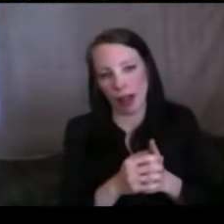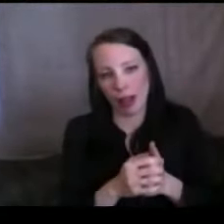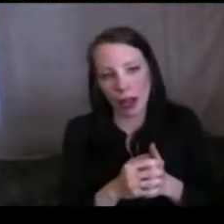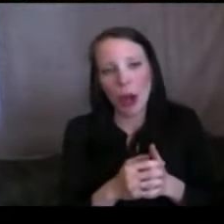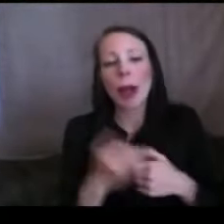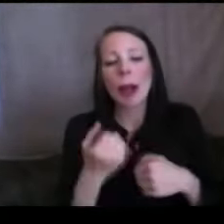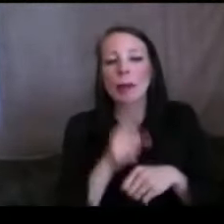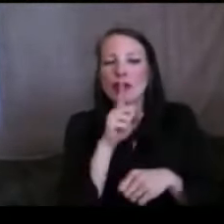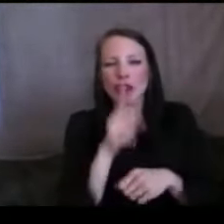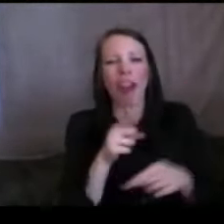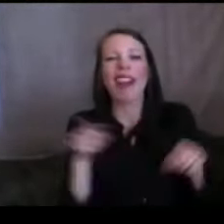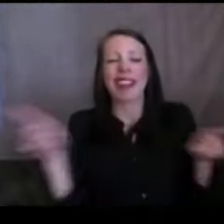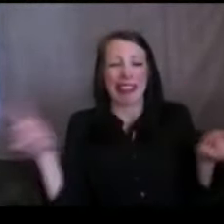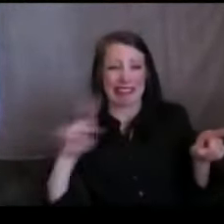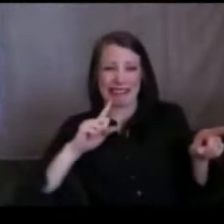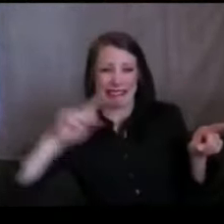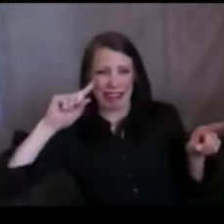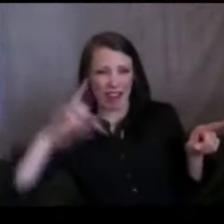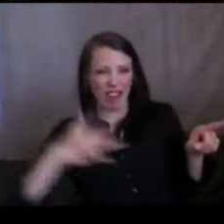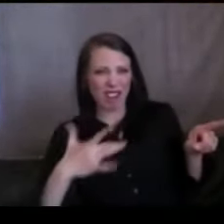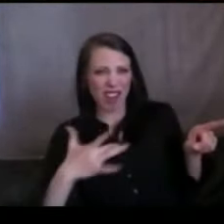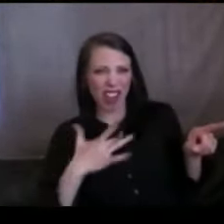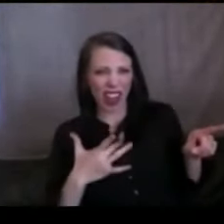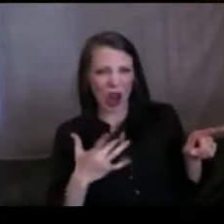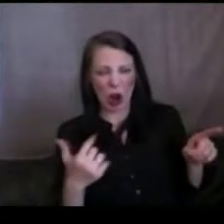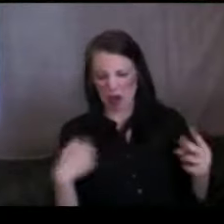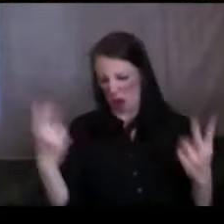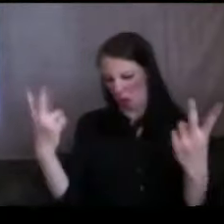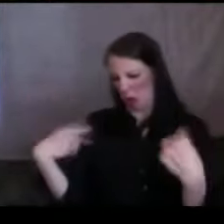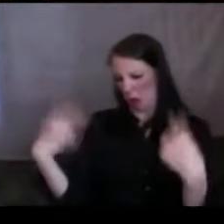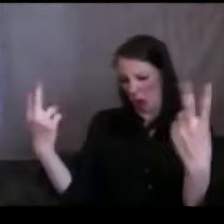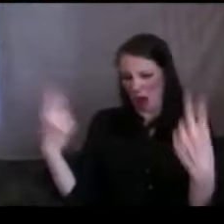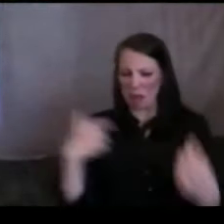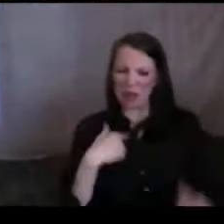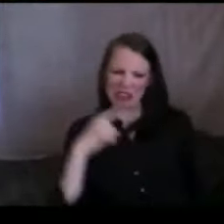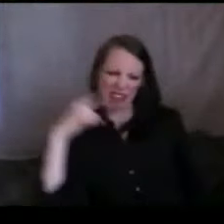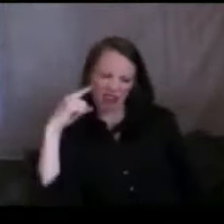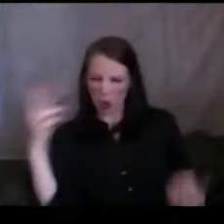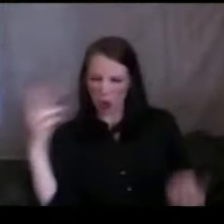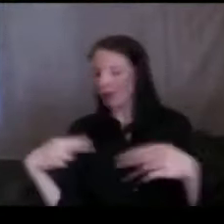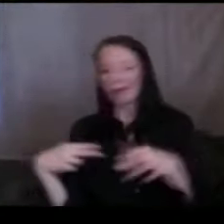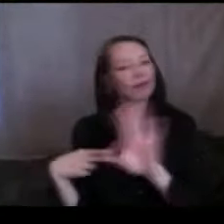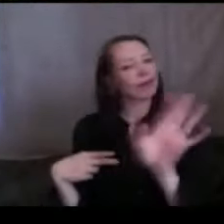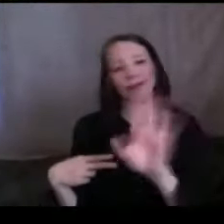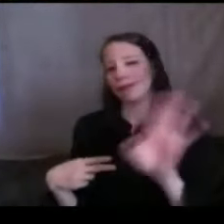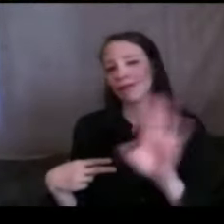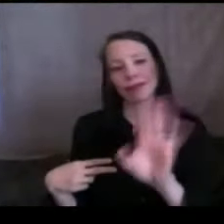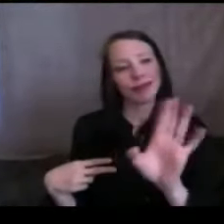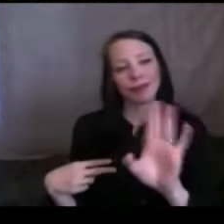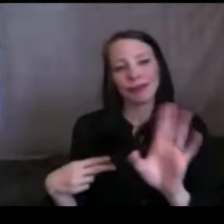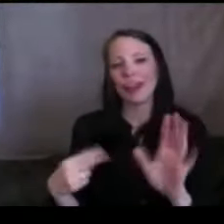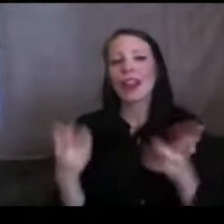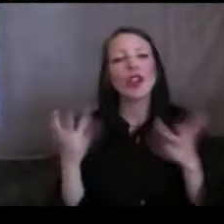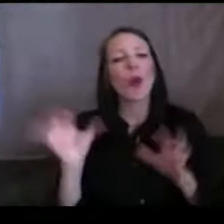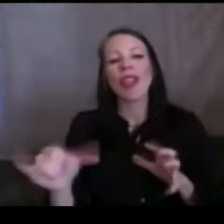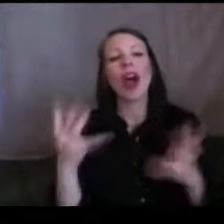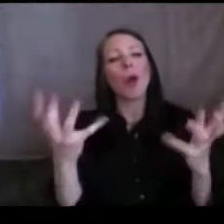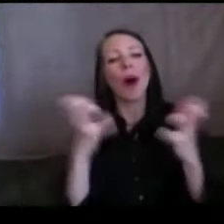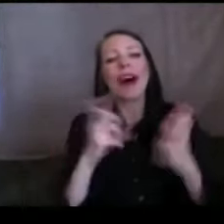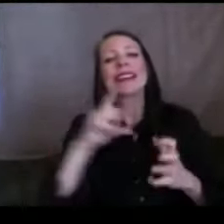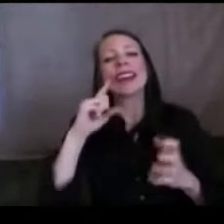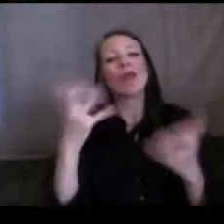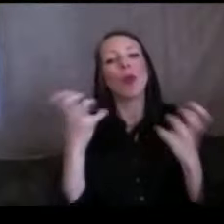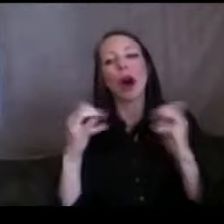they don't feel like, okay, you guys should treat me like a handicap and treat me special. They don't like that at all.